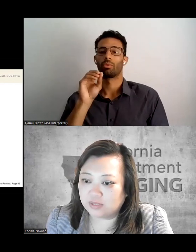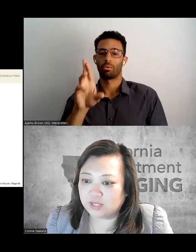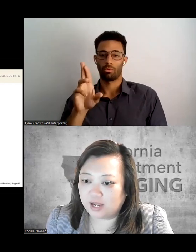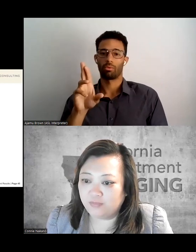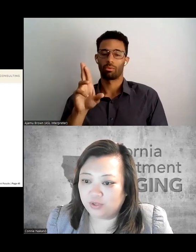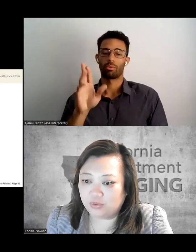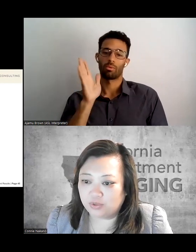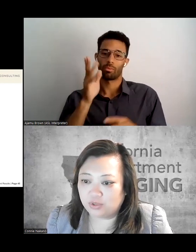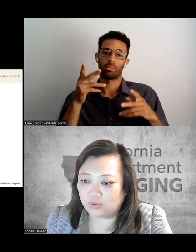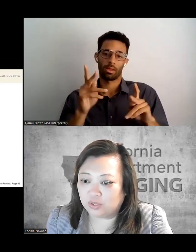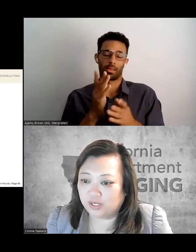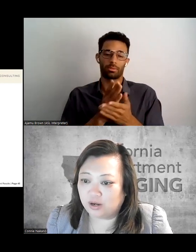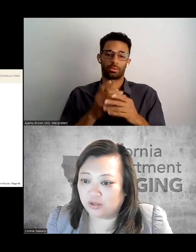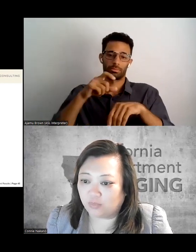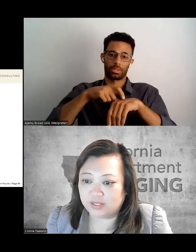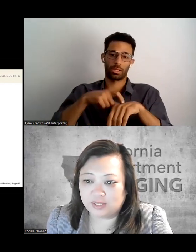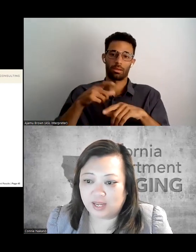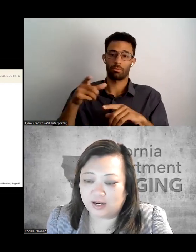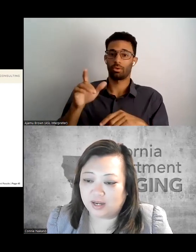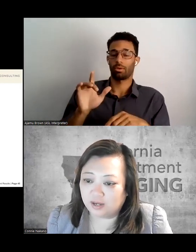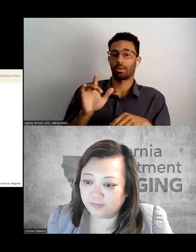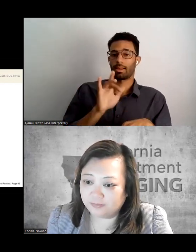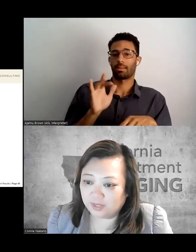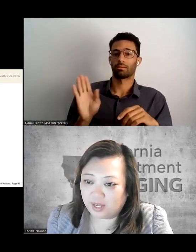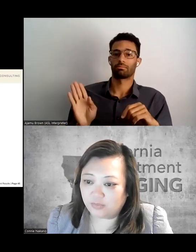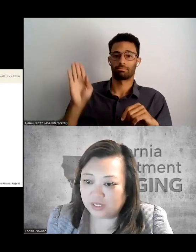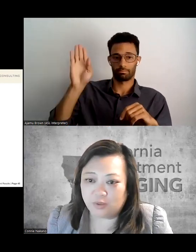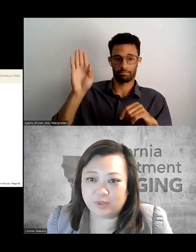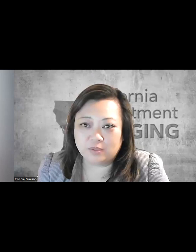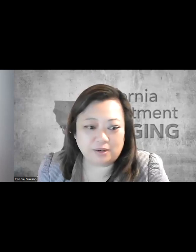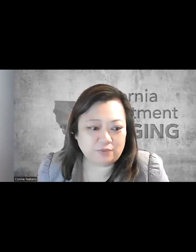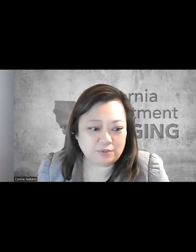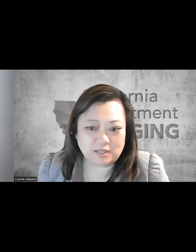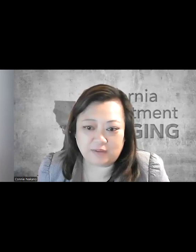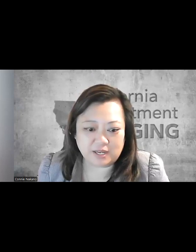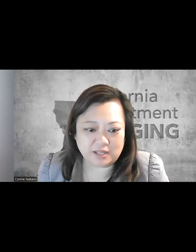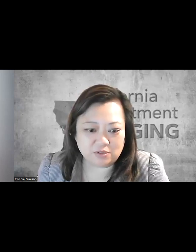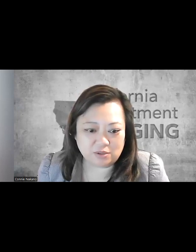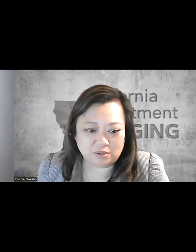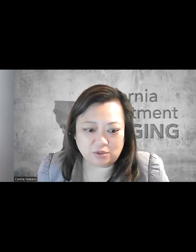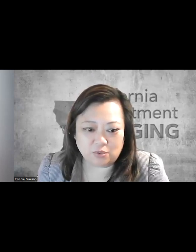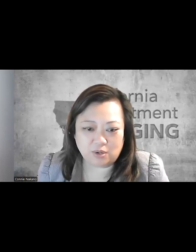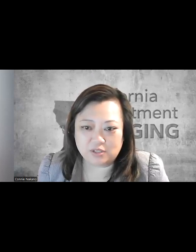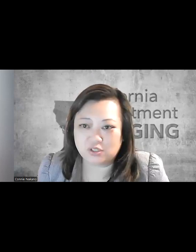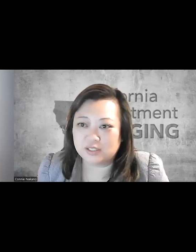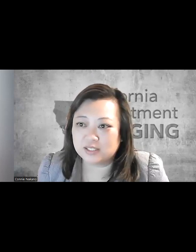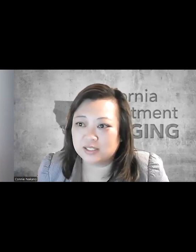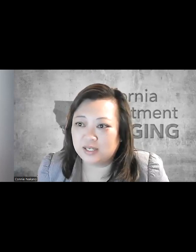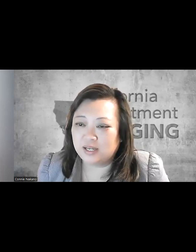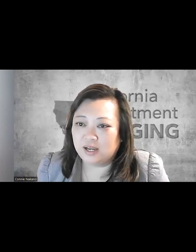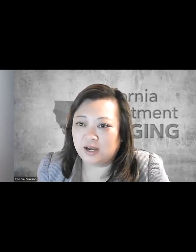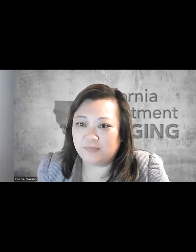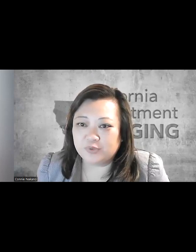allow some time for you to click on your raise the hand icon, and we can open your microphones live to answer your